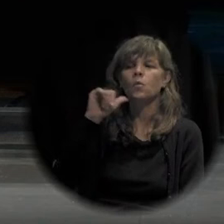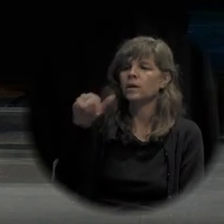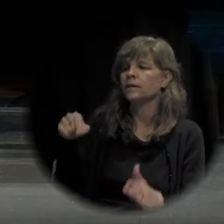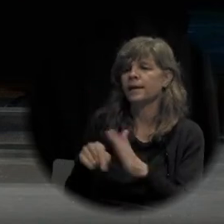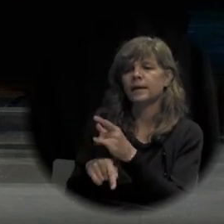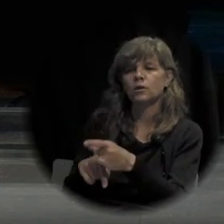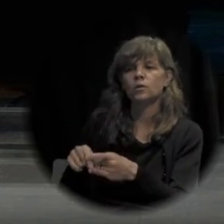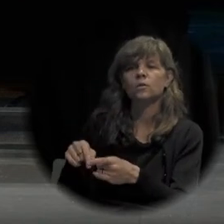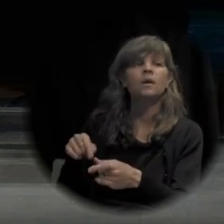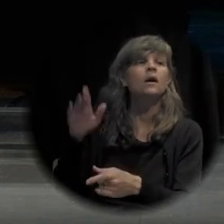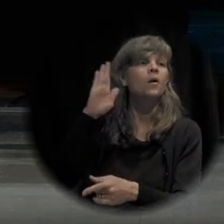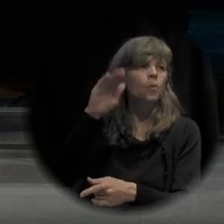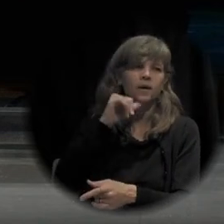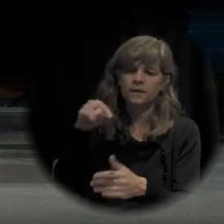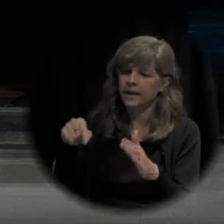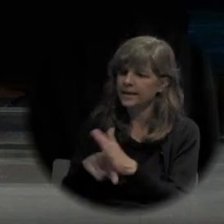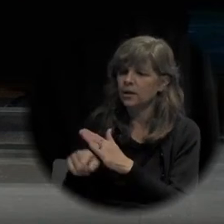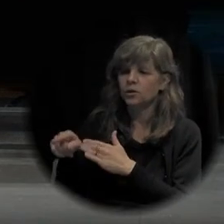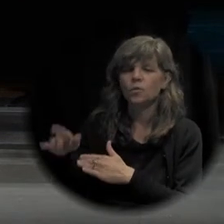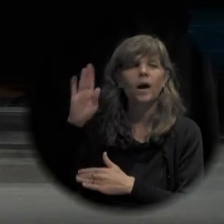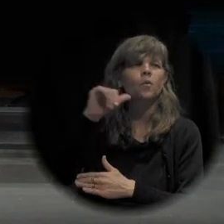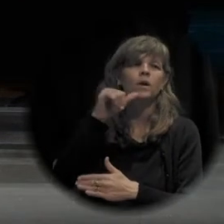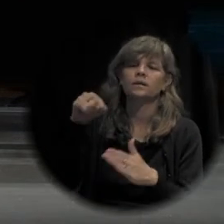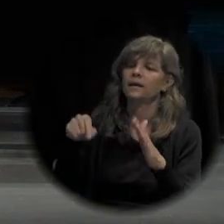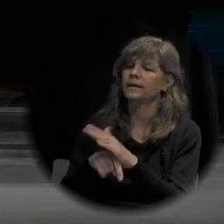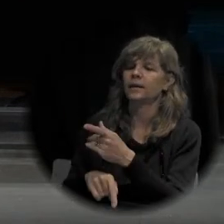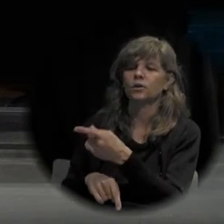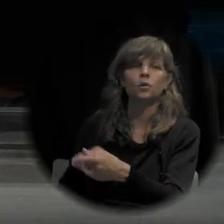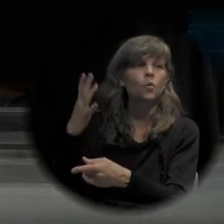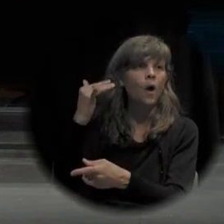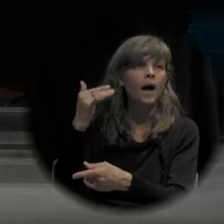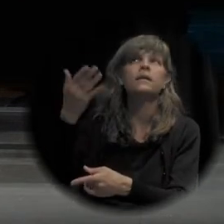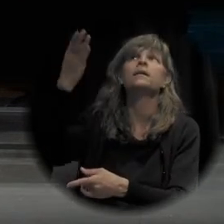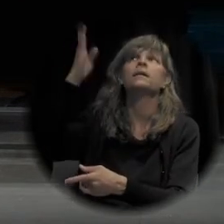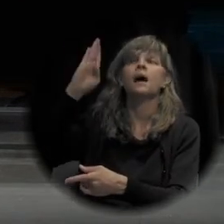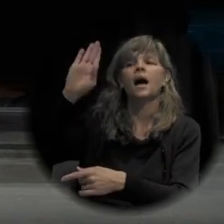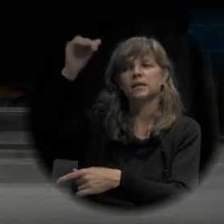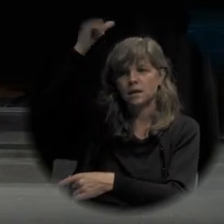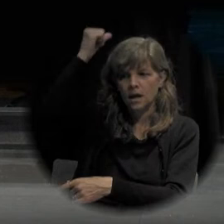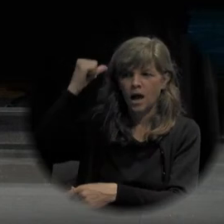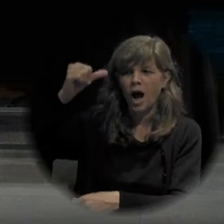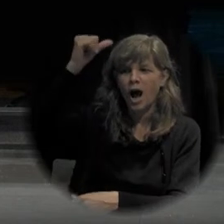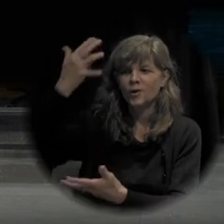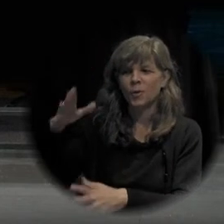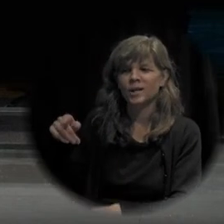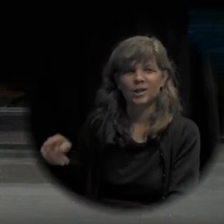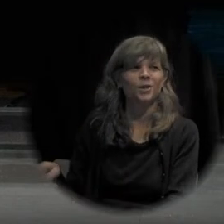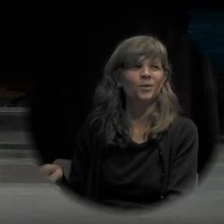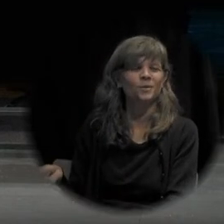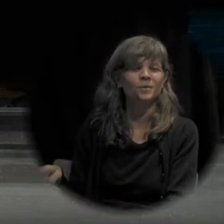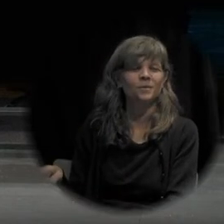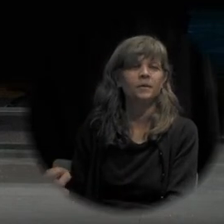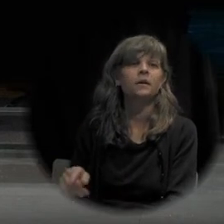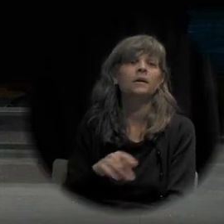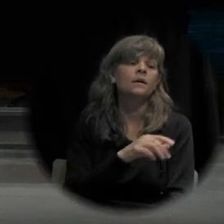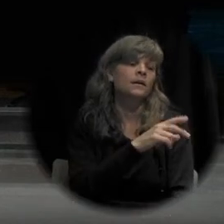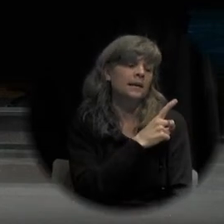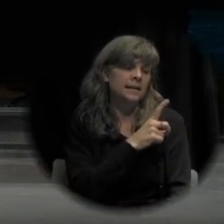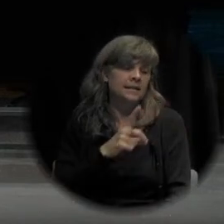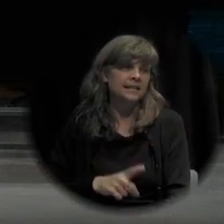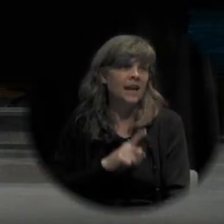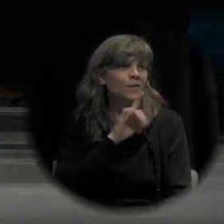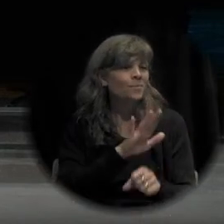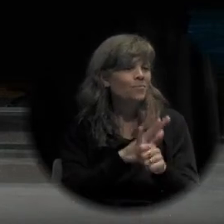kill you. I will not put out my hand against the Lord's anointed. David has already promised this. And at the end of that story,